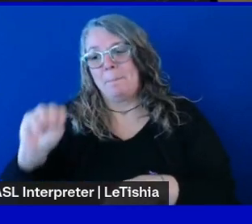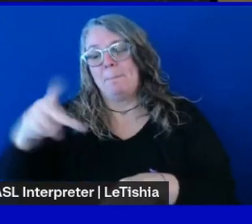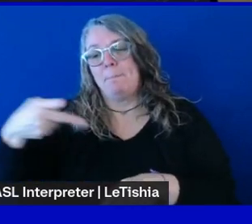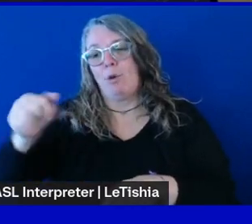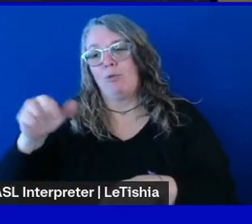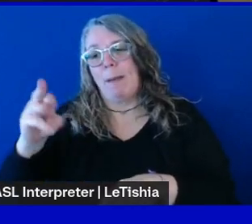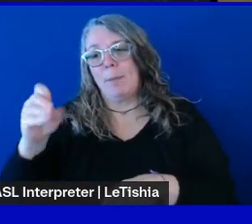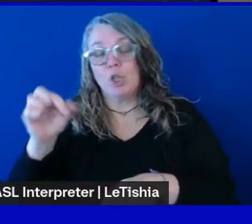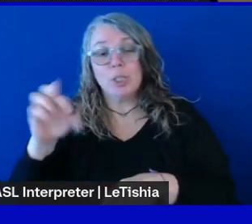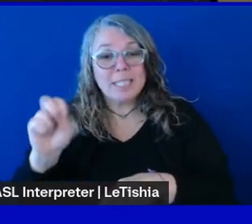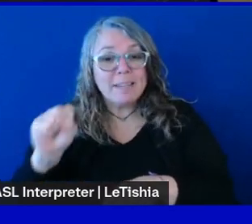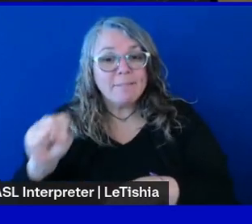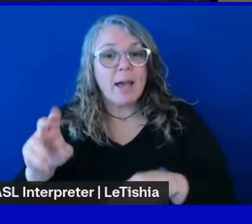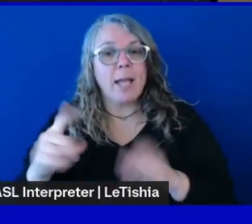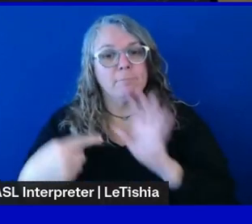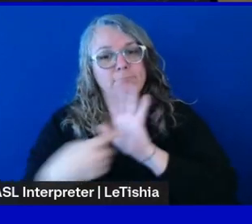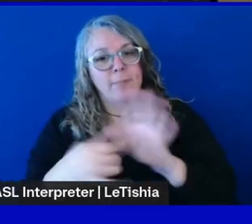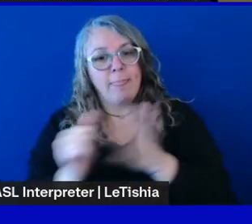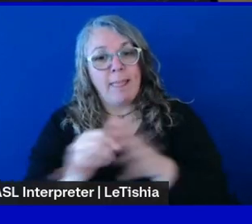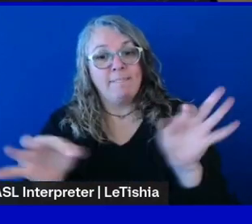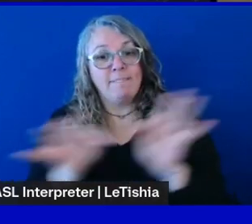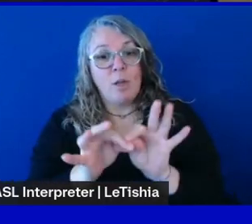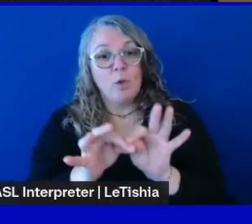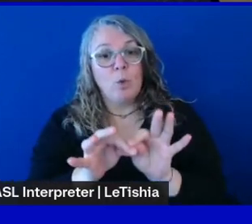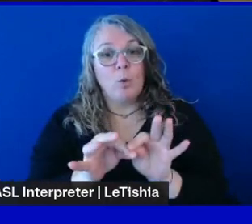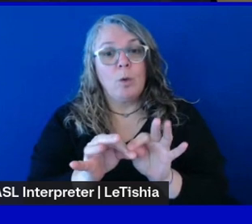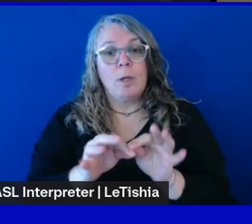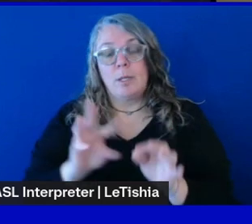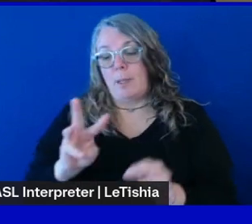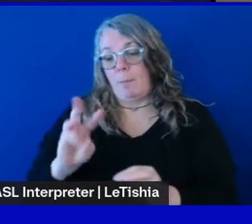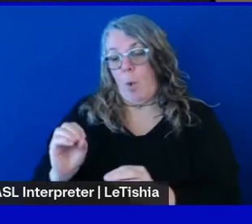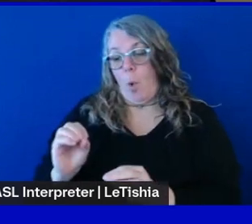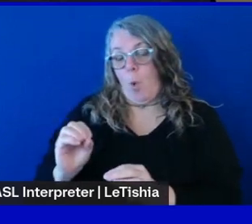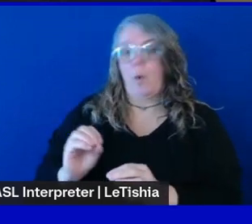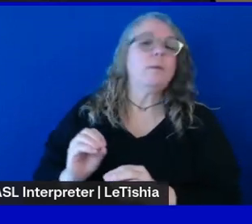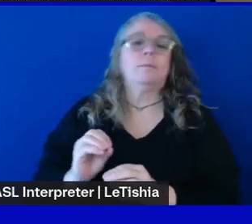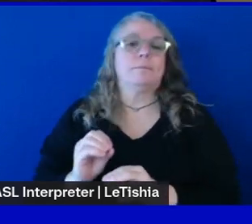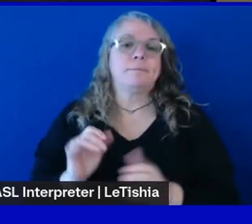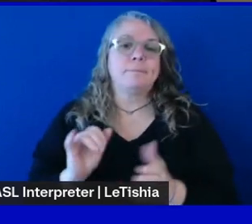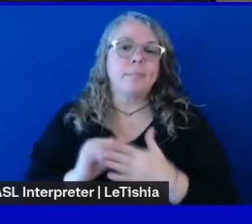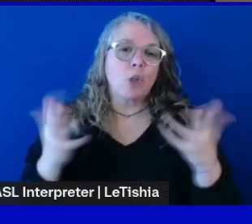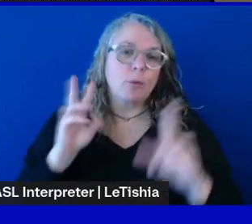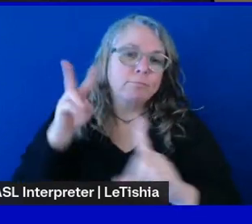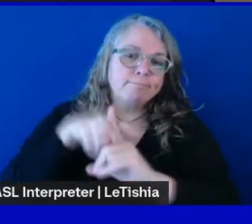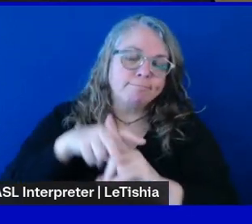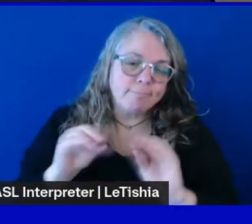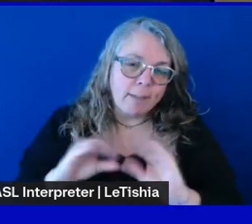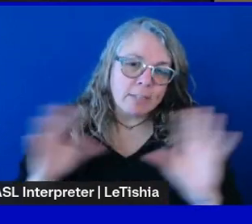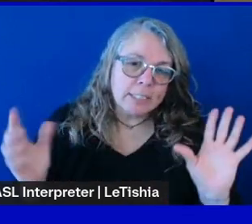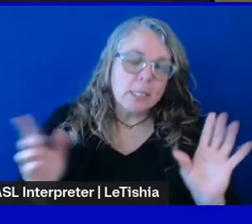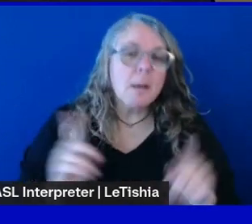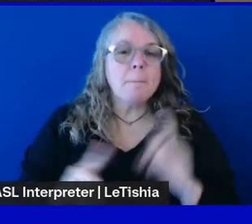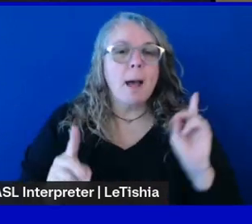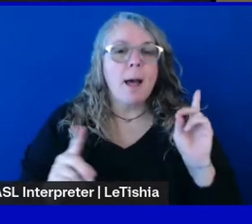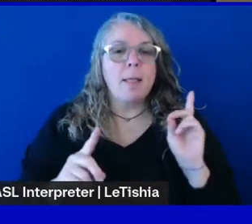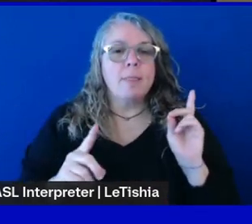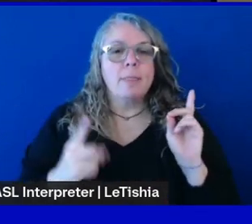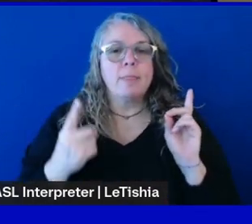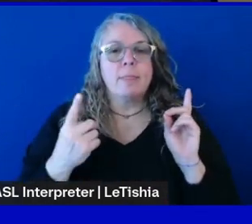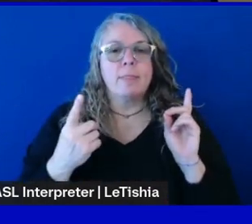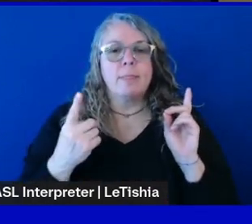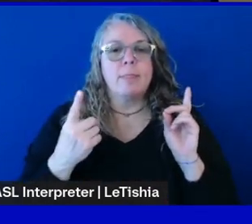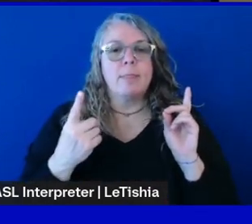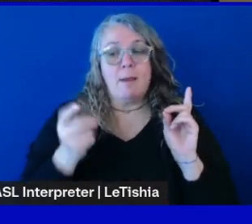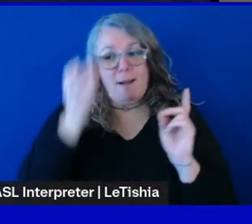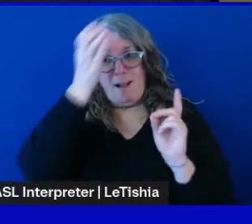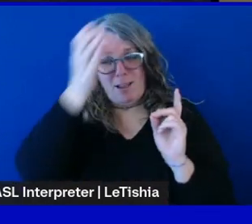as value_WO. So obviously that has already been applied, but there is a concept how that actually